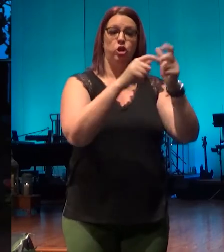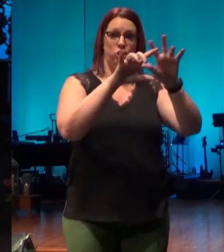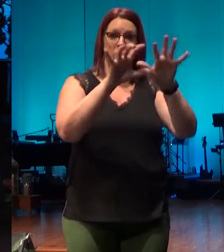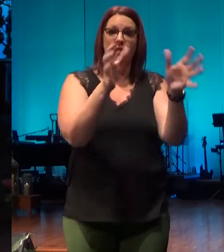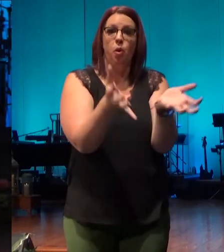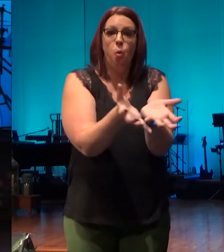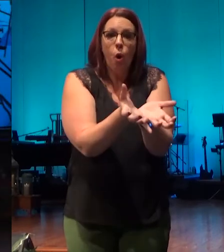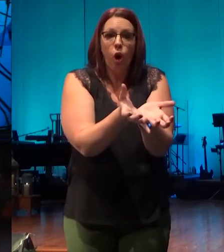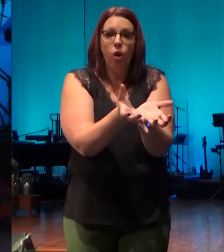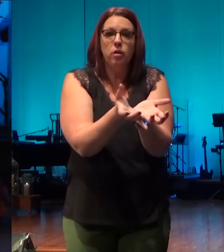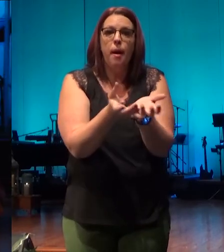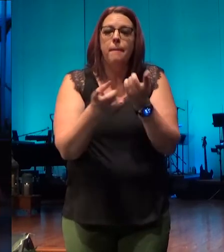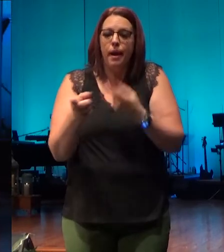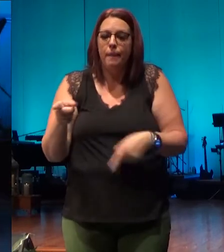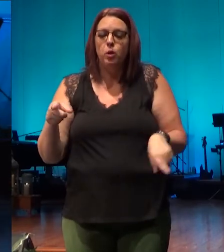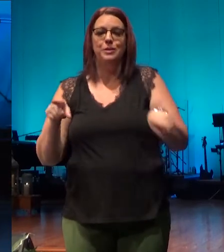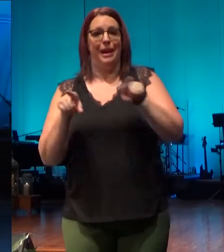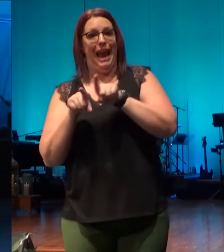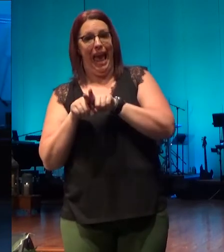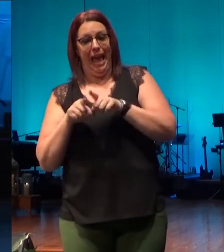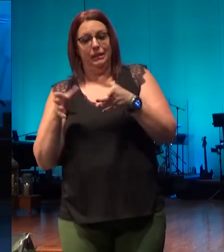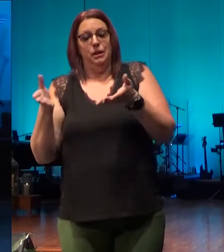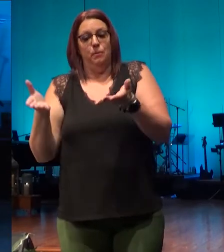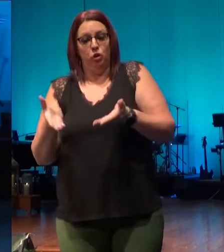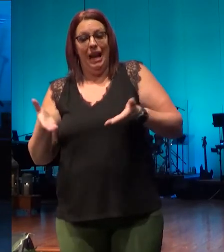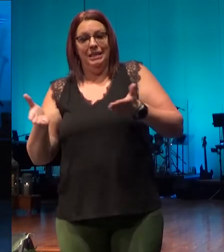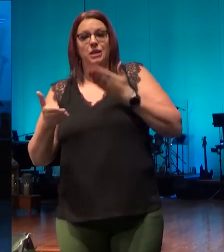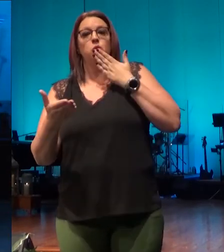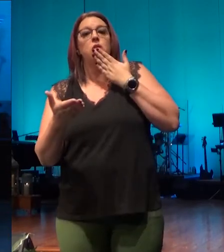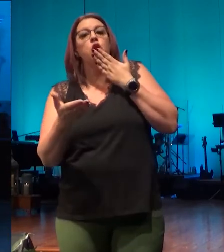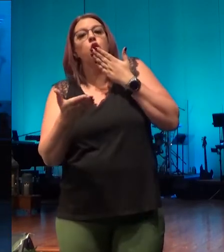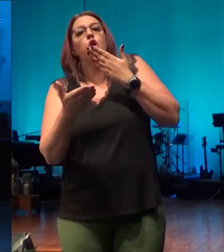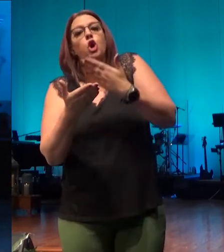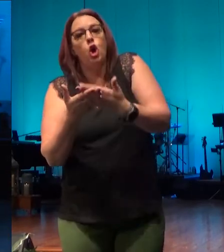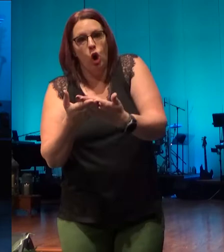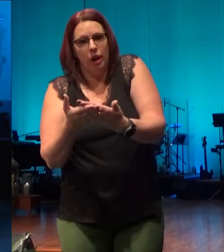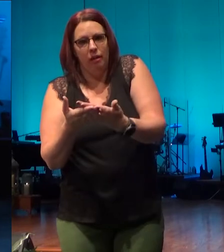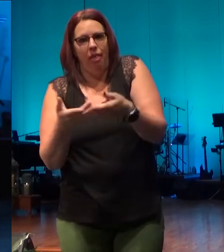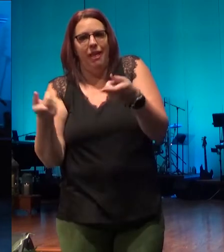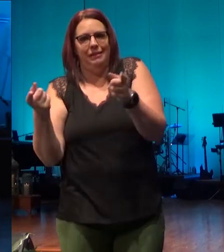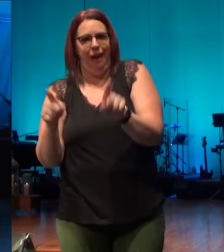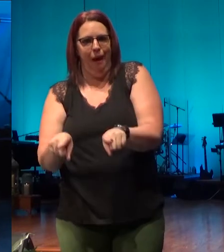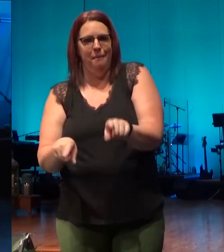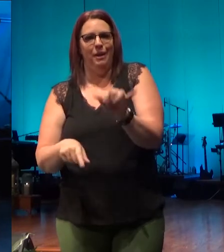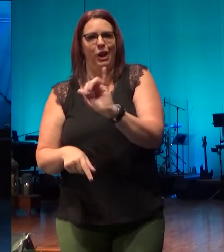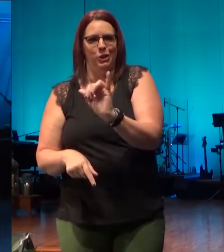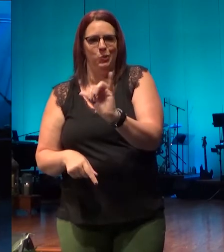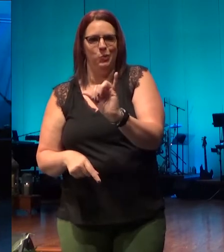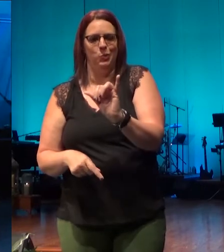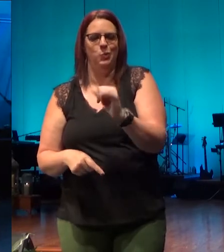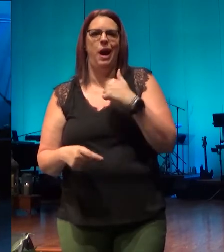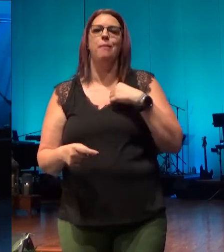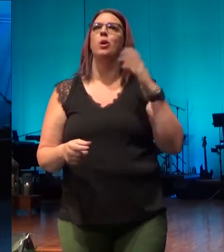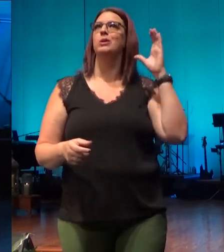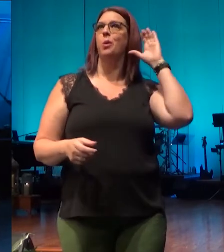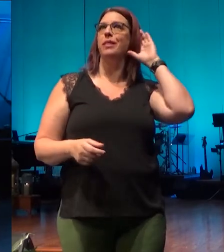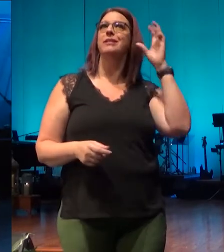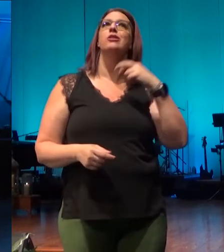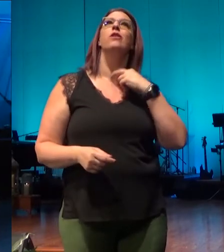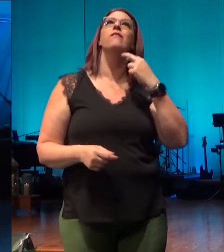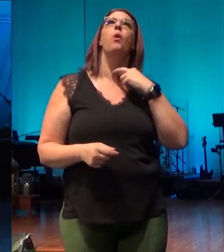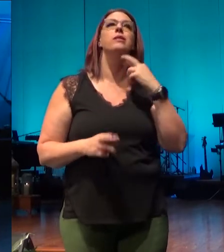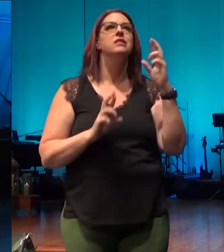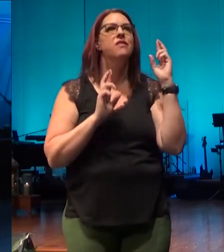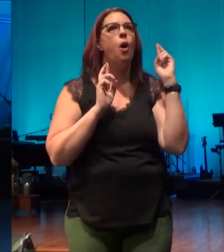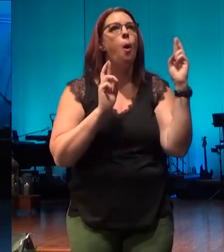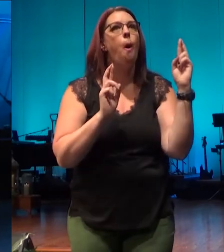going to be as present to the good that's happening on the planet. I'm going to listen to voices of hope. I'm going to listen to